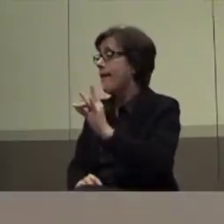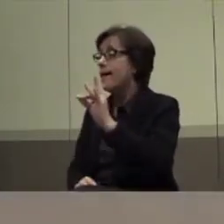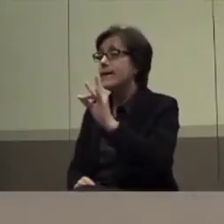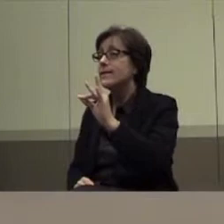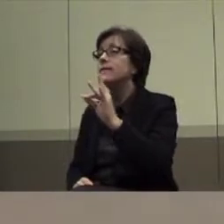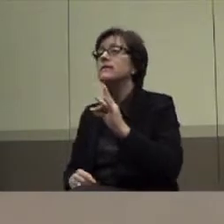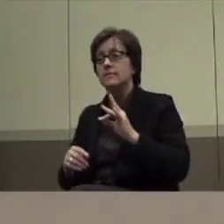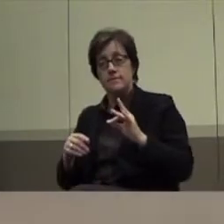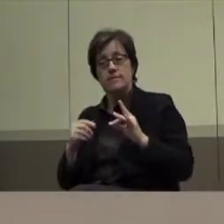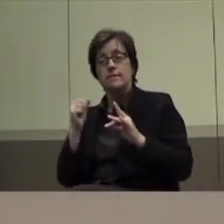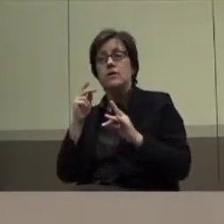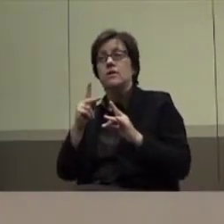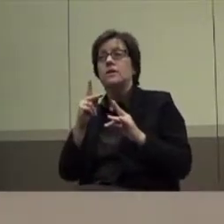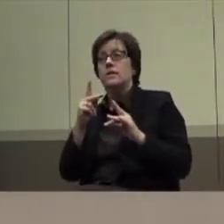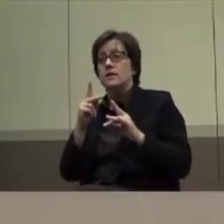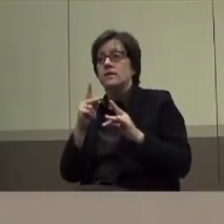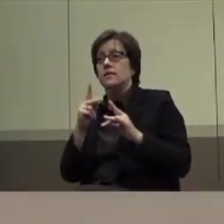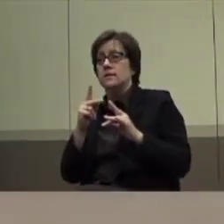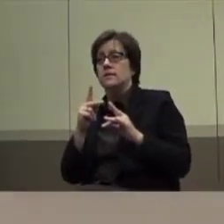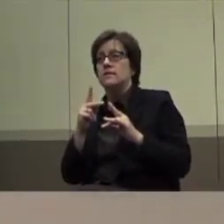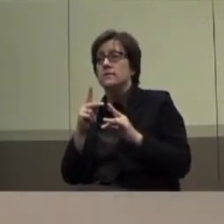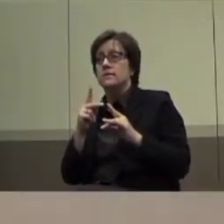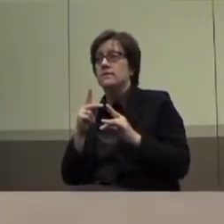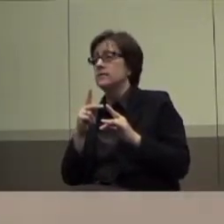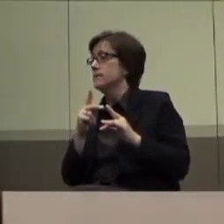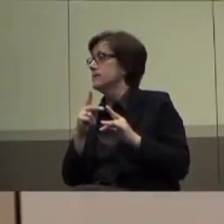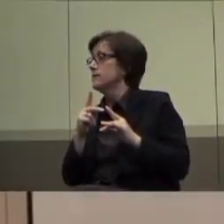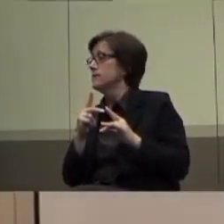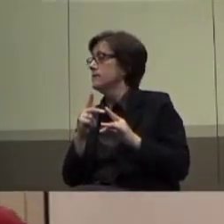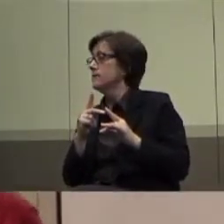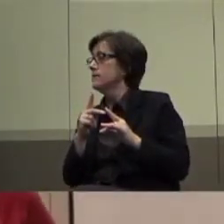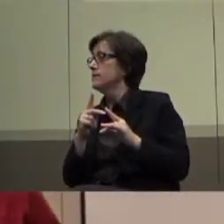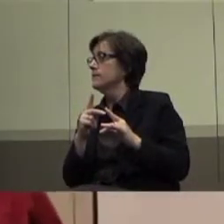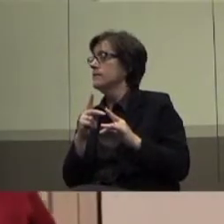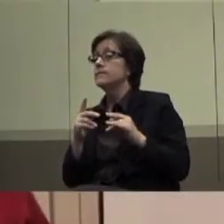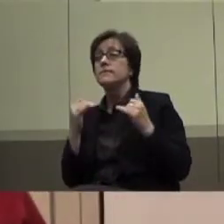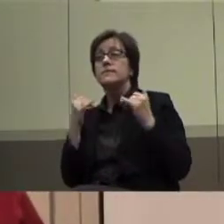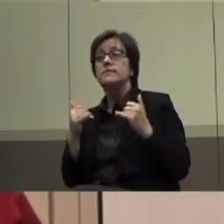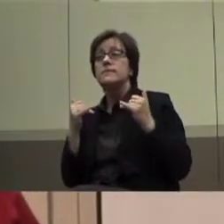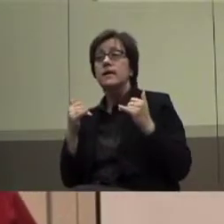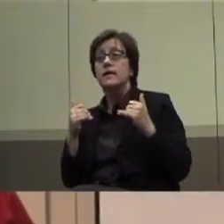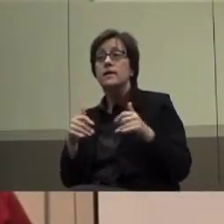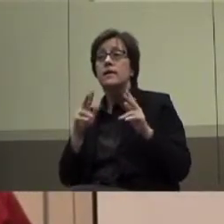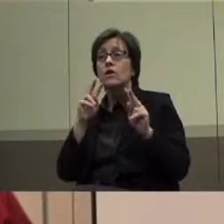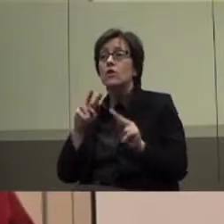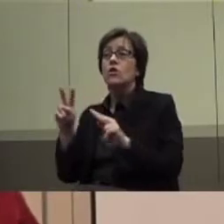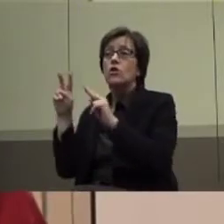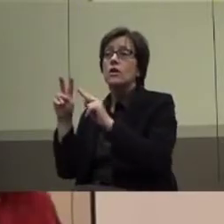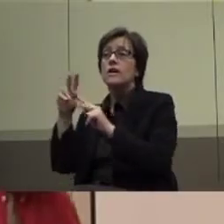1s. Okay. So, how'd that go? Boring.